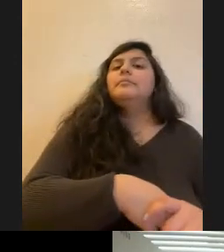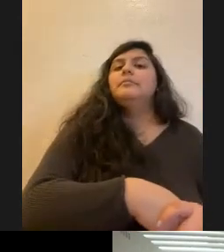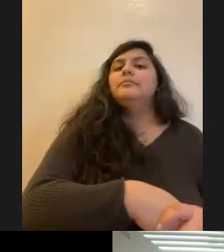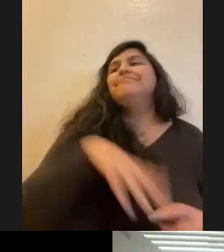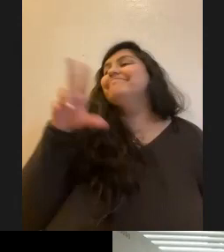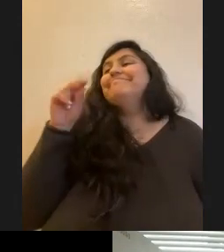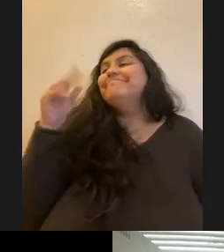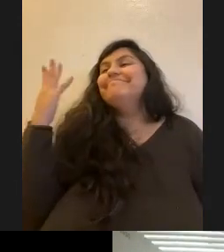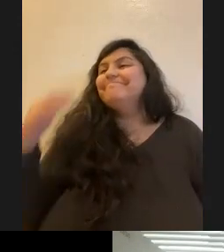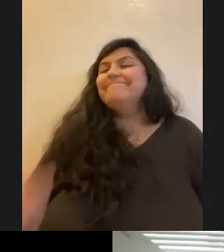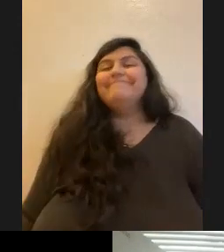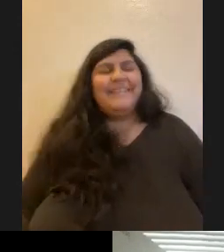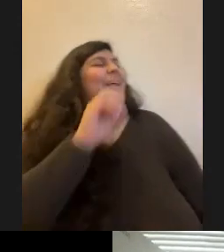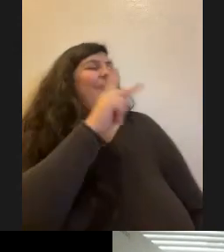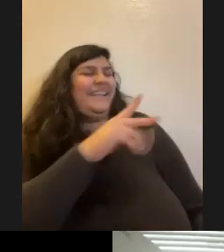No. Great.